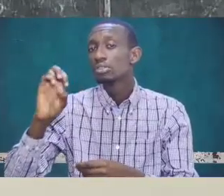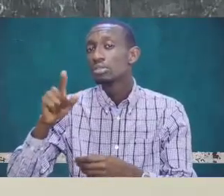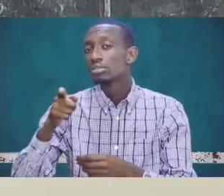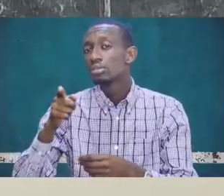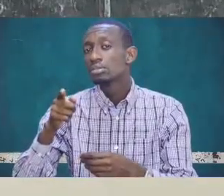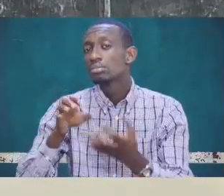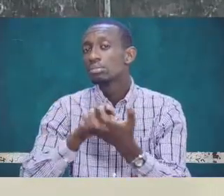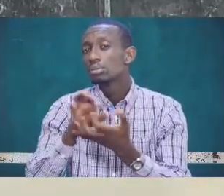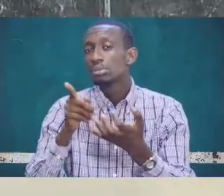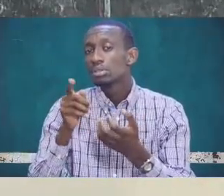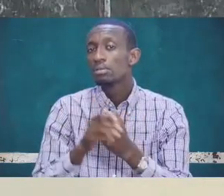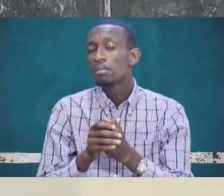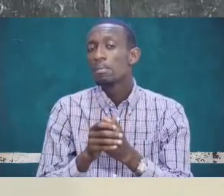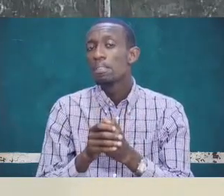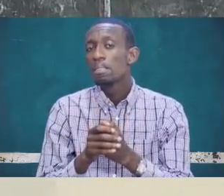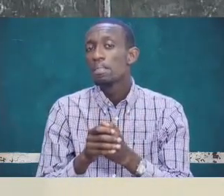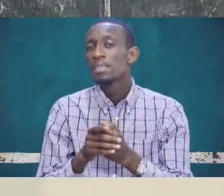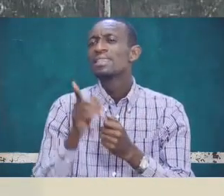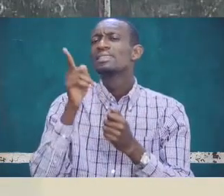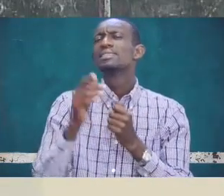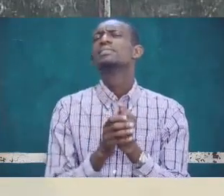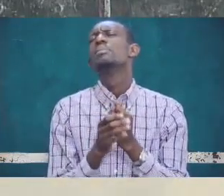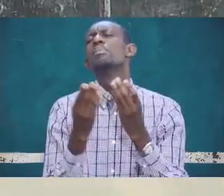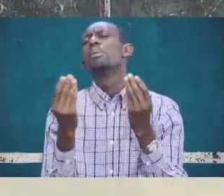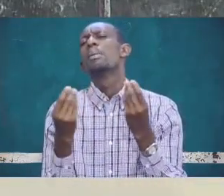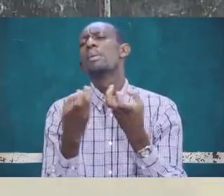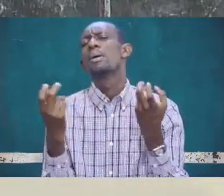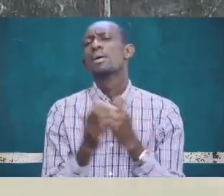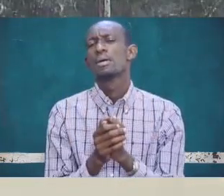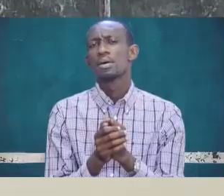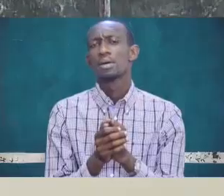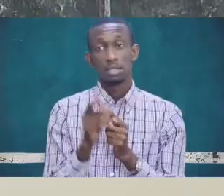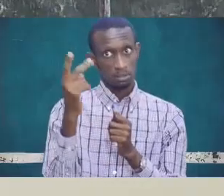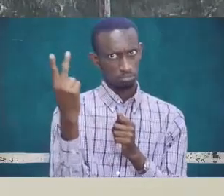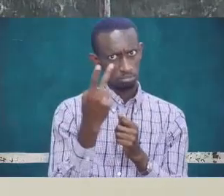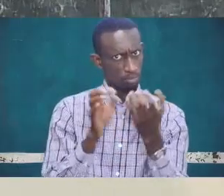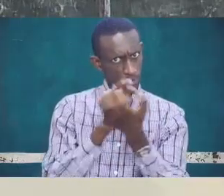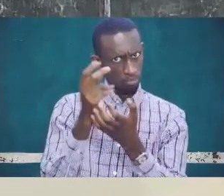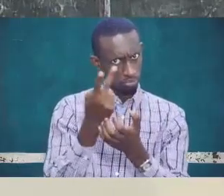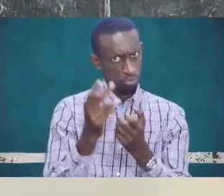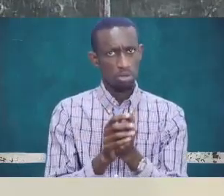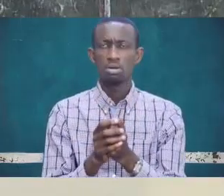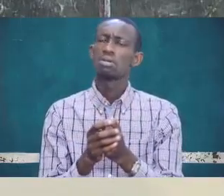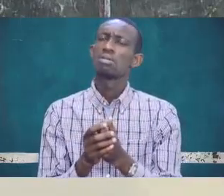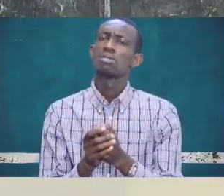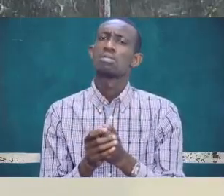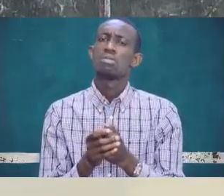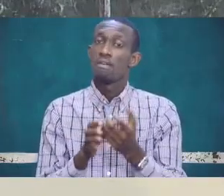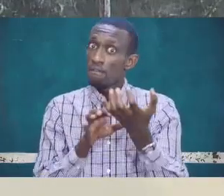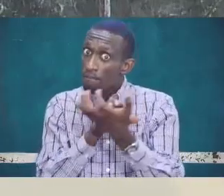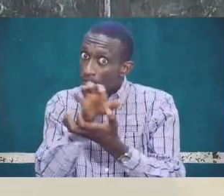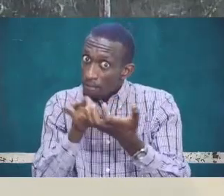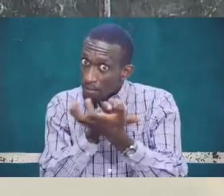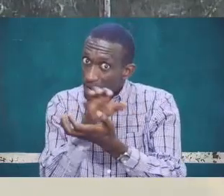form distinct layers. Well, there are two components. You add the water, you mix